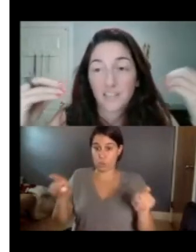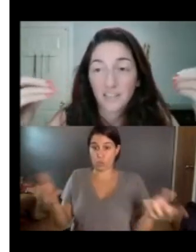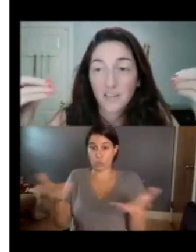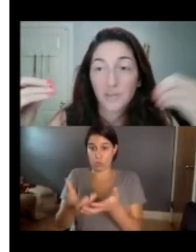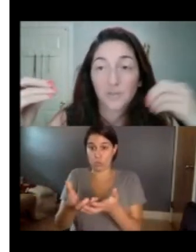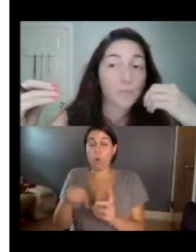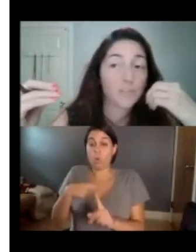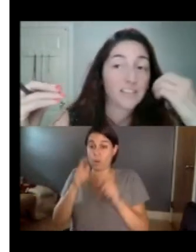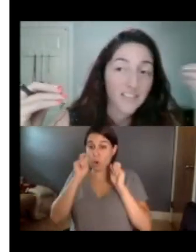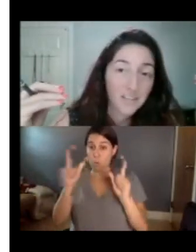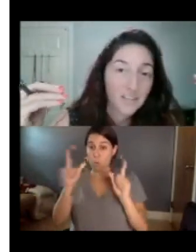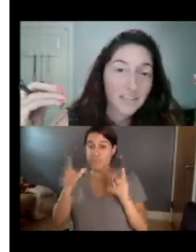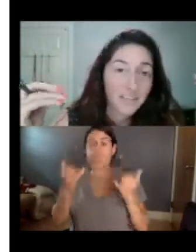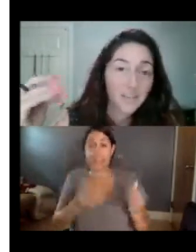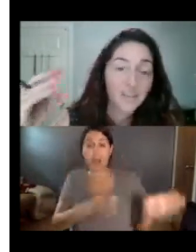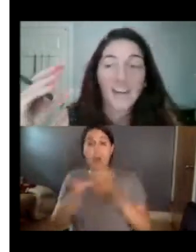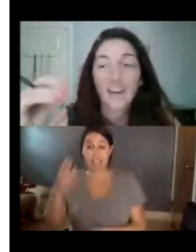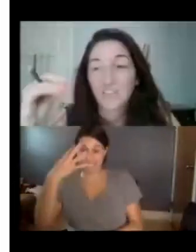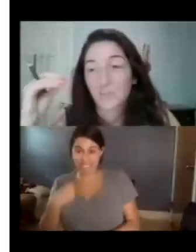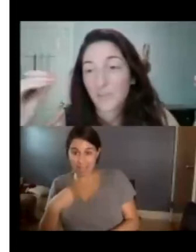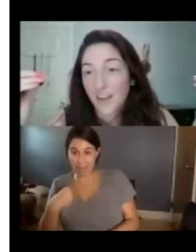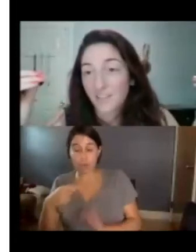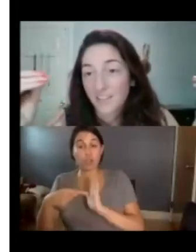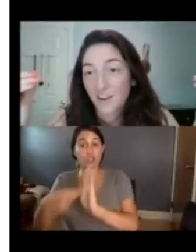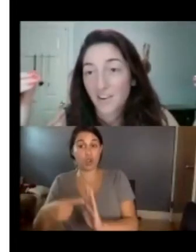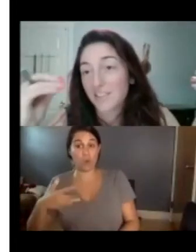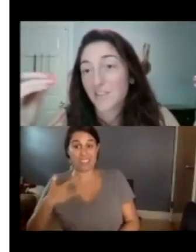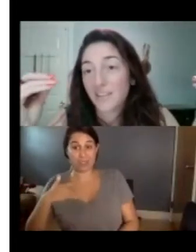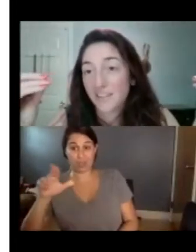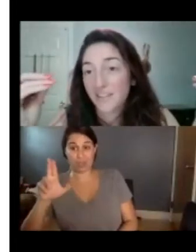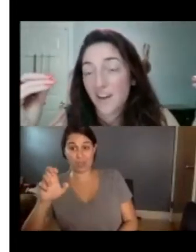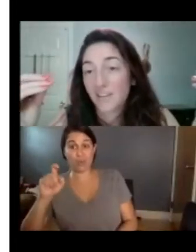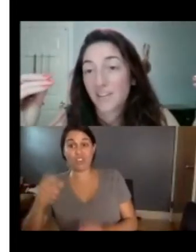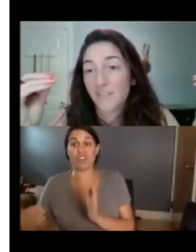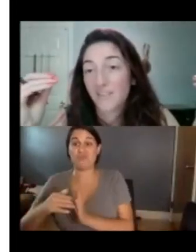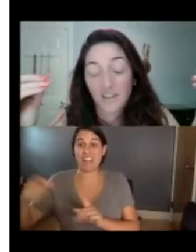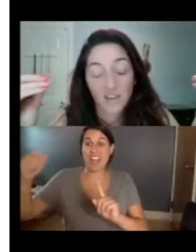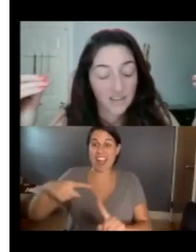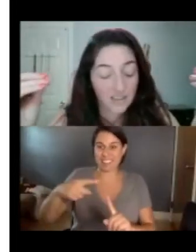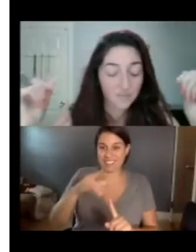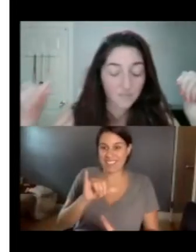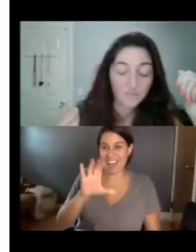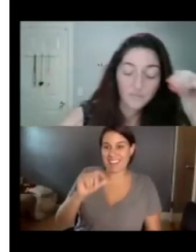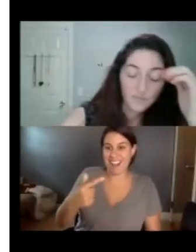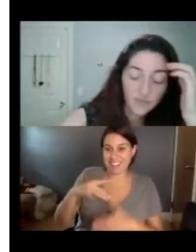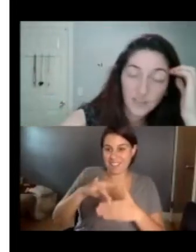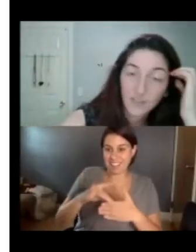person is asleep, you represent the sensory cue and it should reactivate the associated cognitive content.